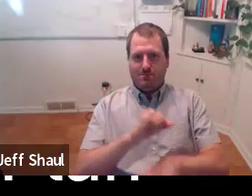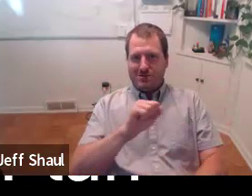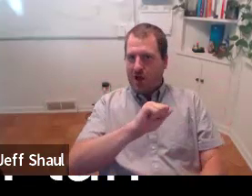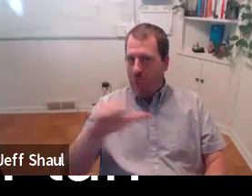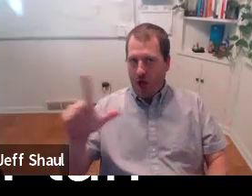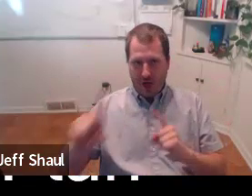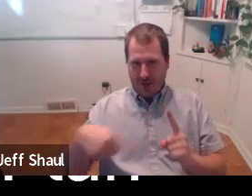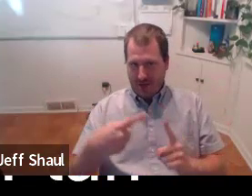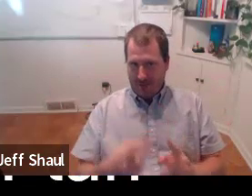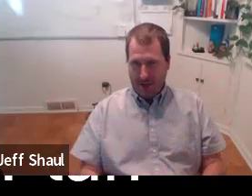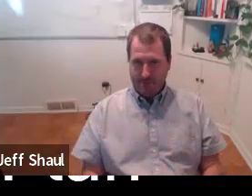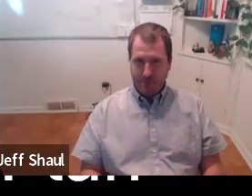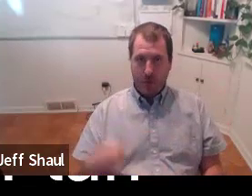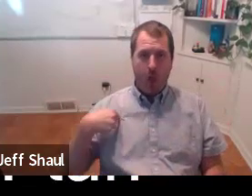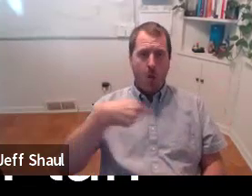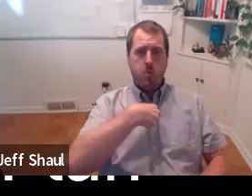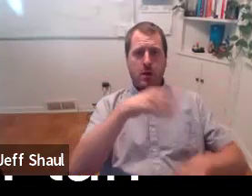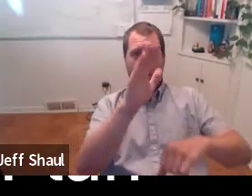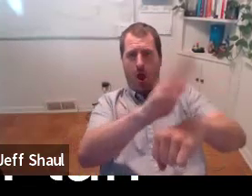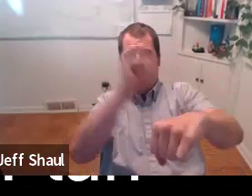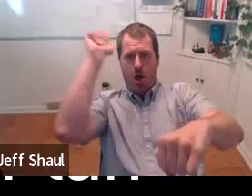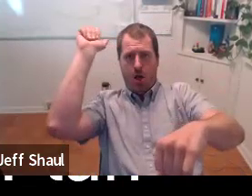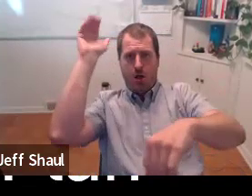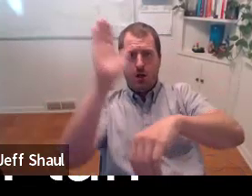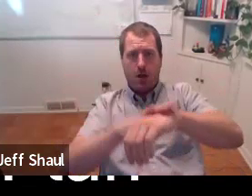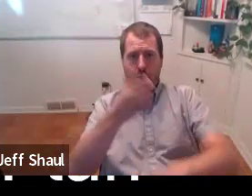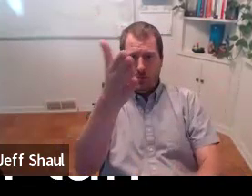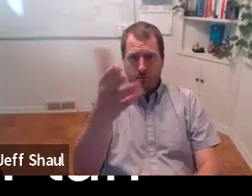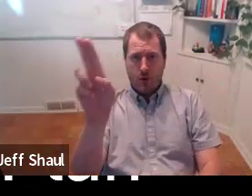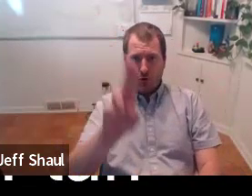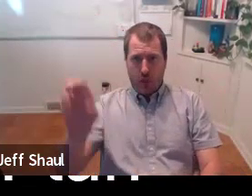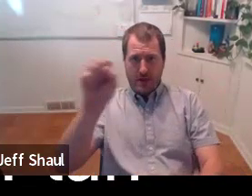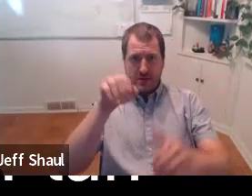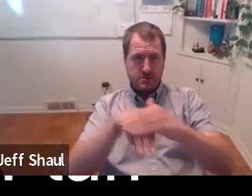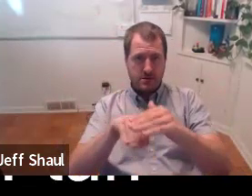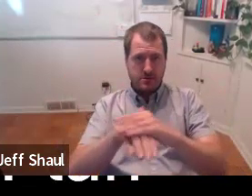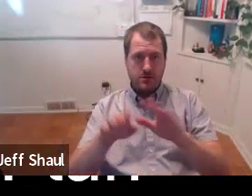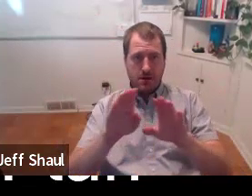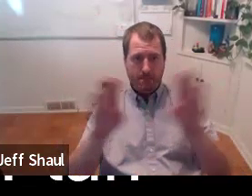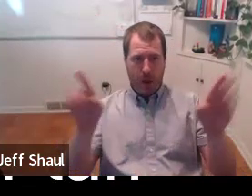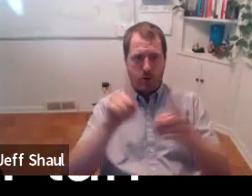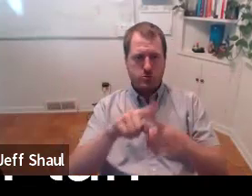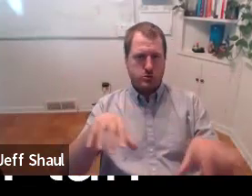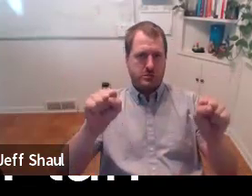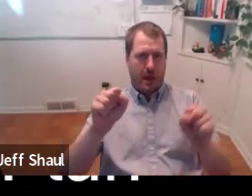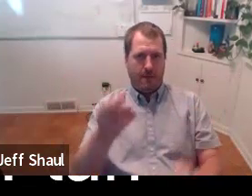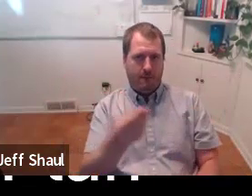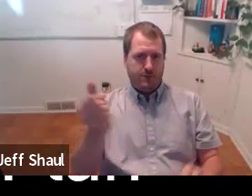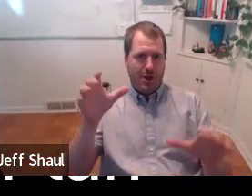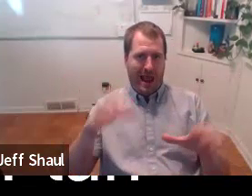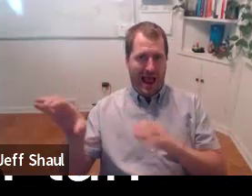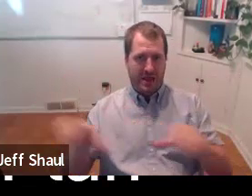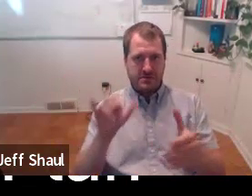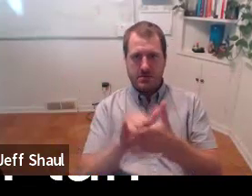So that is what the advisory group is all about. We call upon the U.S. board to take